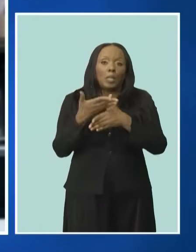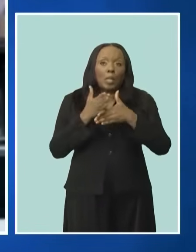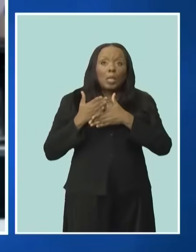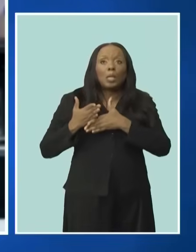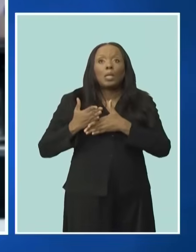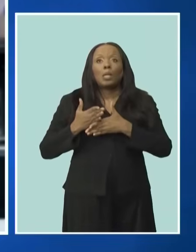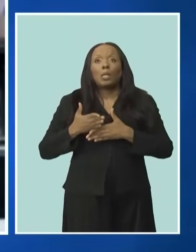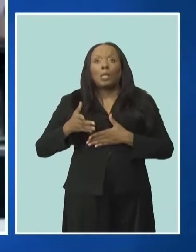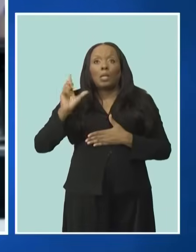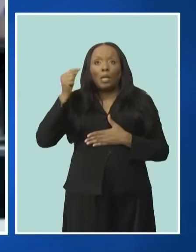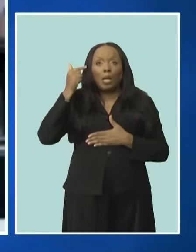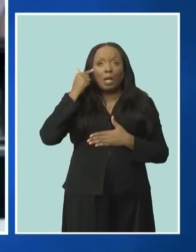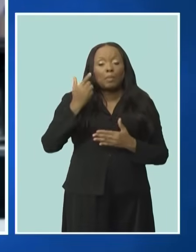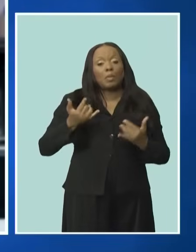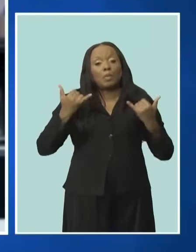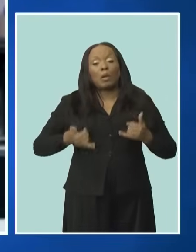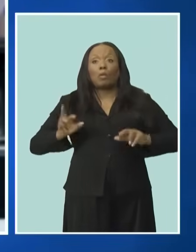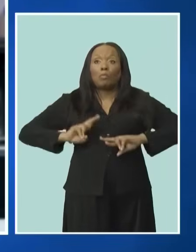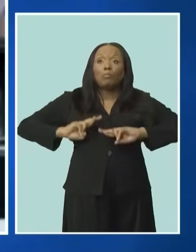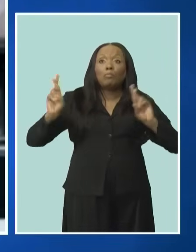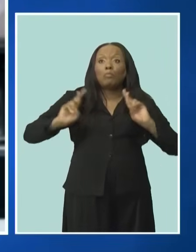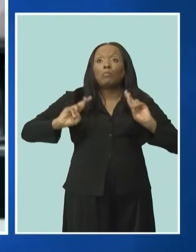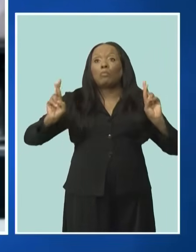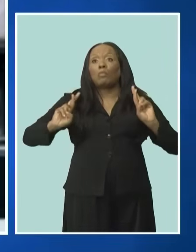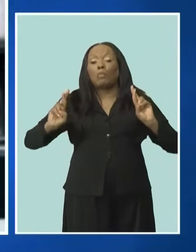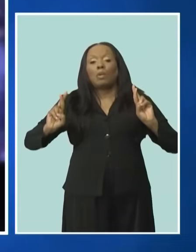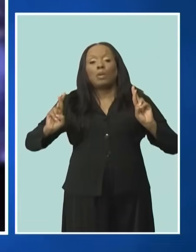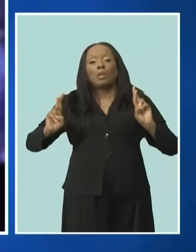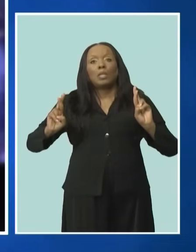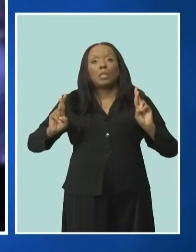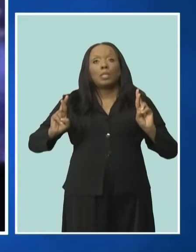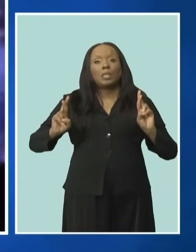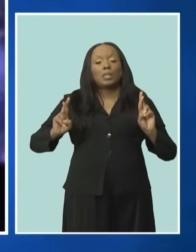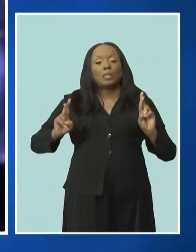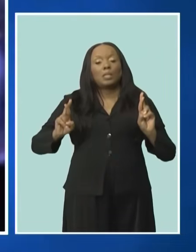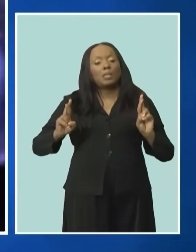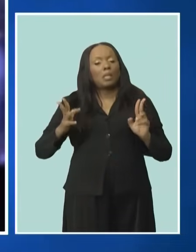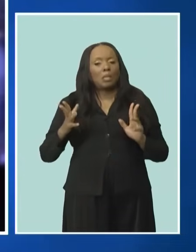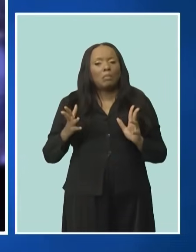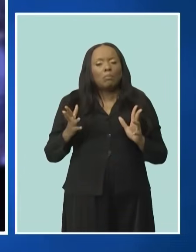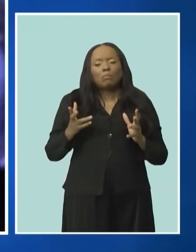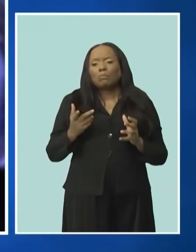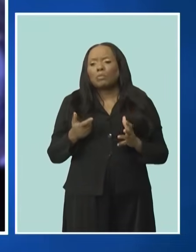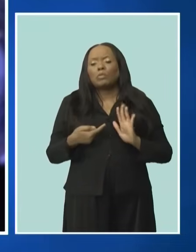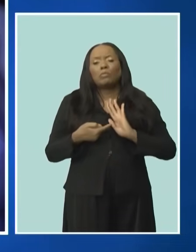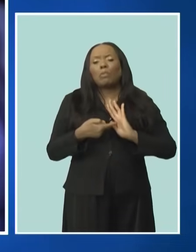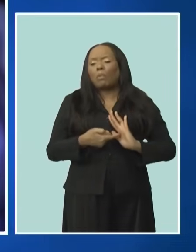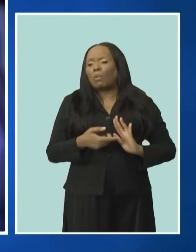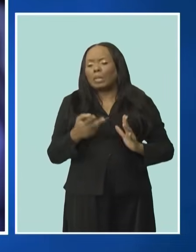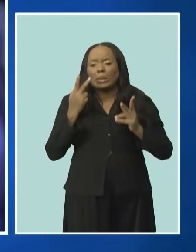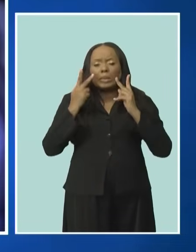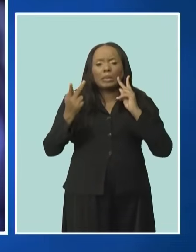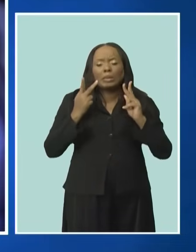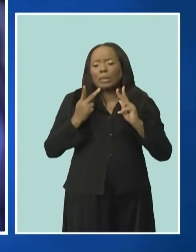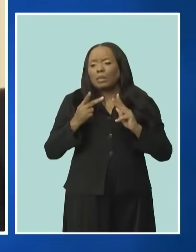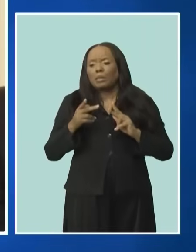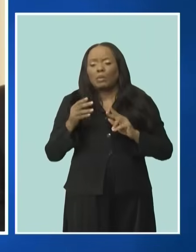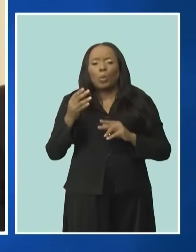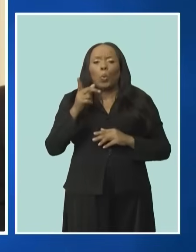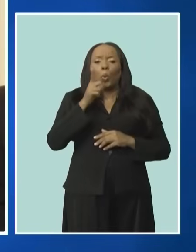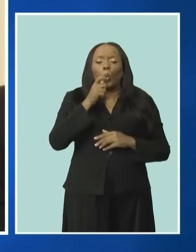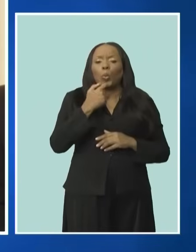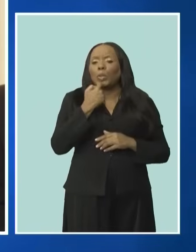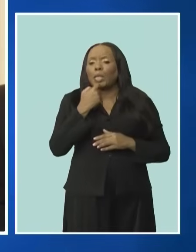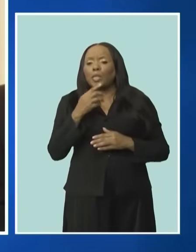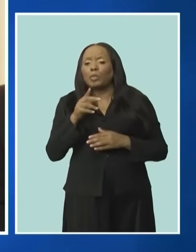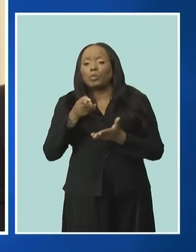at an execution stage as it relates to a truth verification process, more commonly known as lie detector testing.